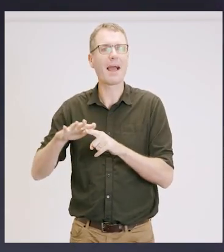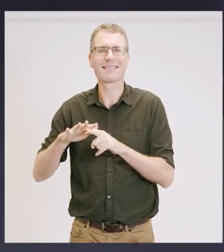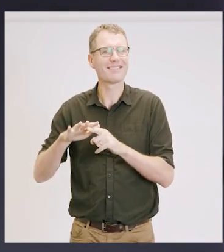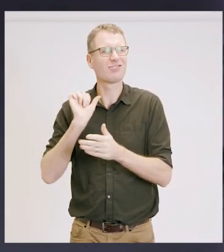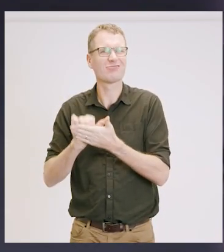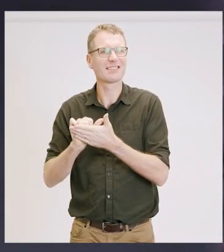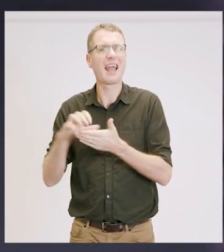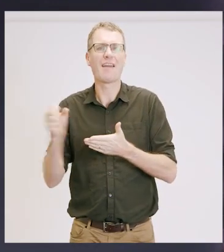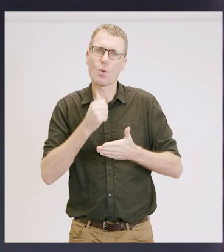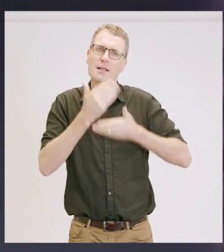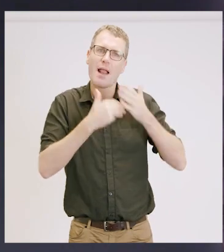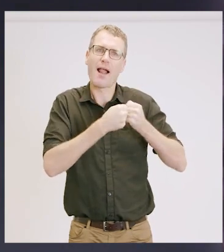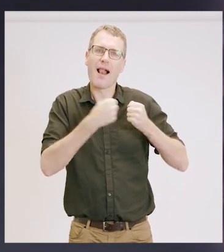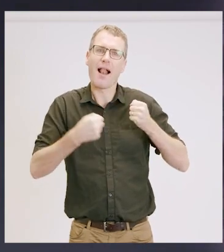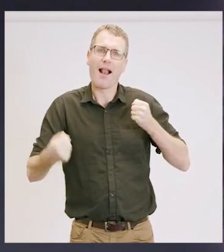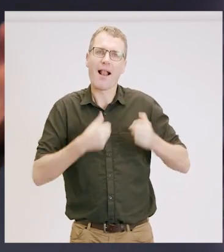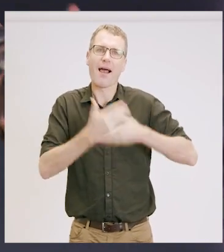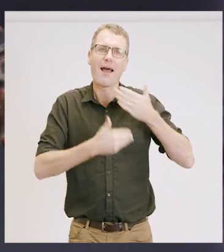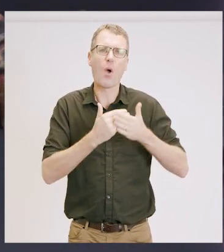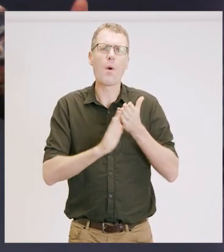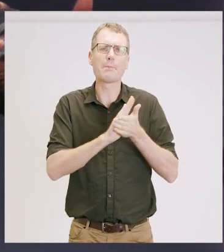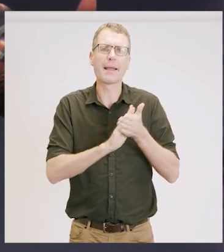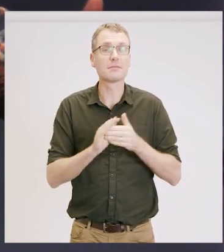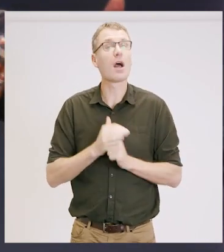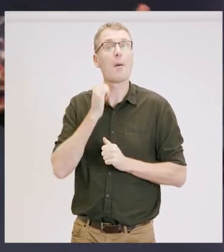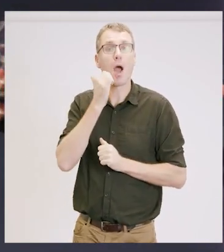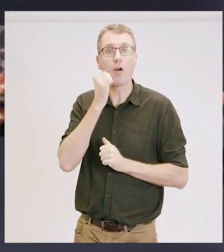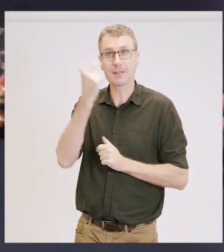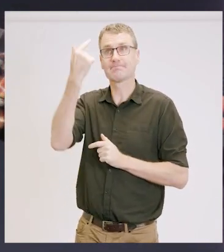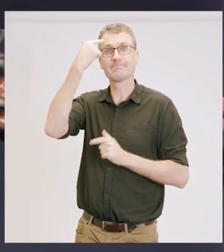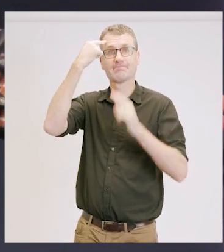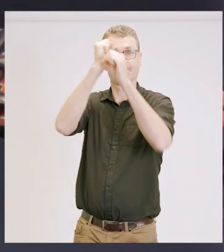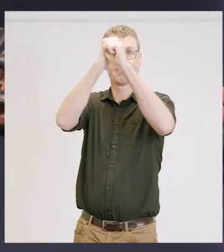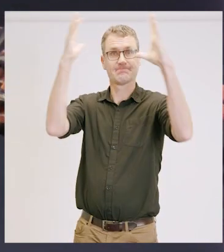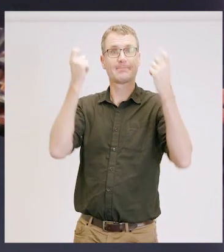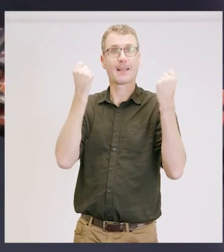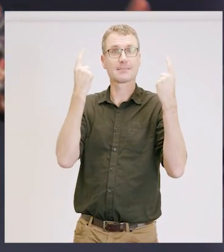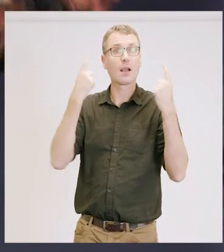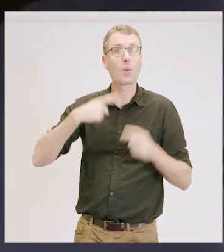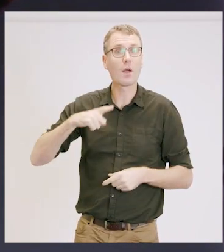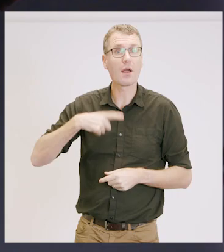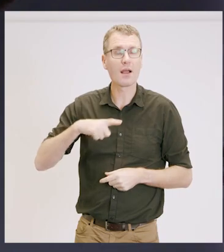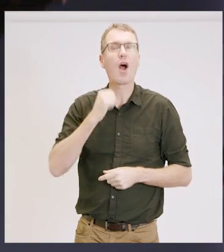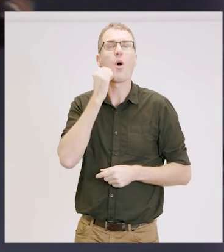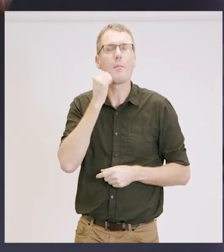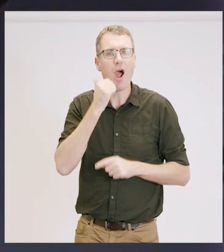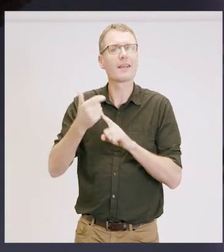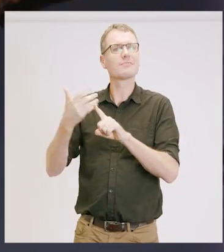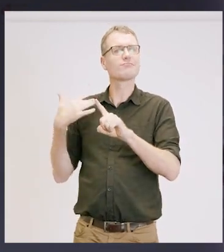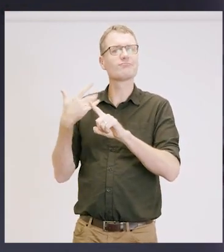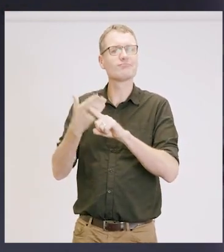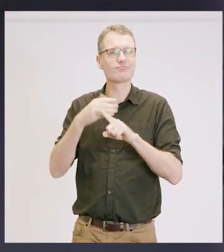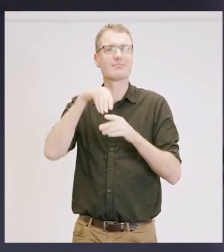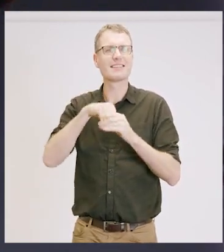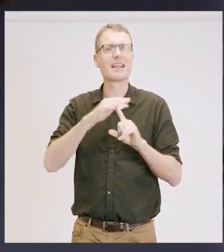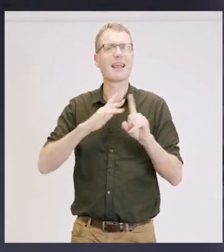Testament. But Māori people do because Māori people grew up in tribes. You know, traditionally you're part of a tribe, part of an